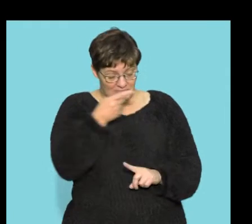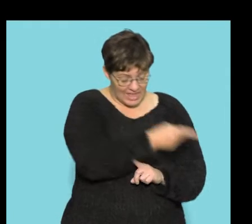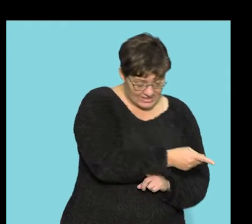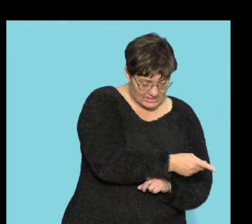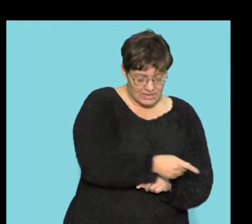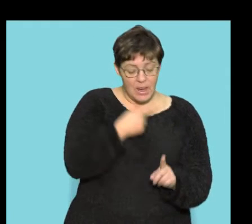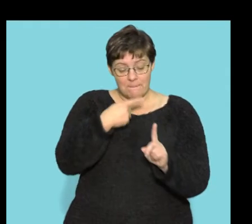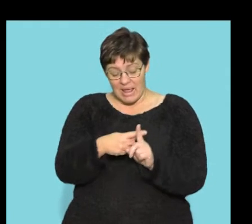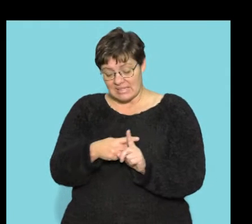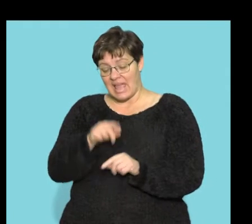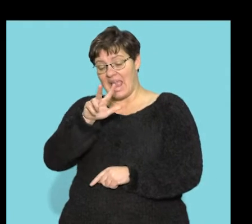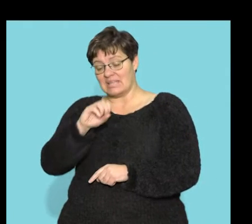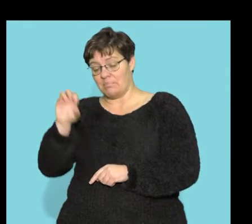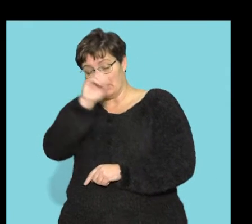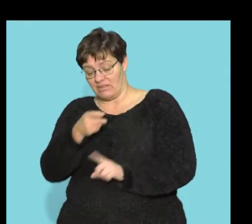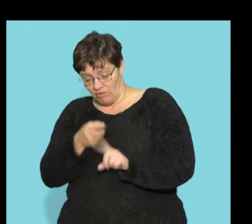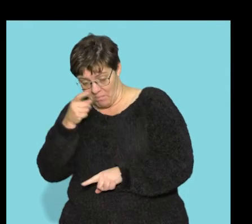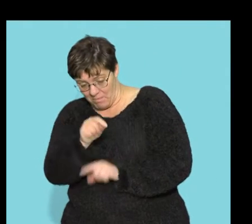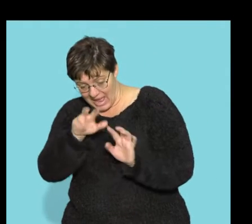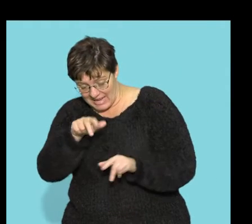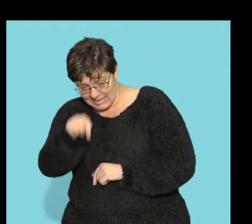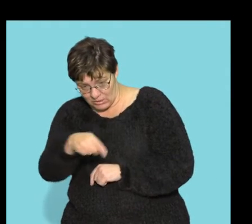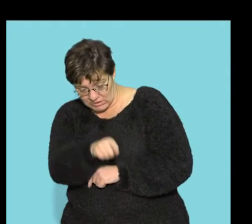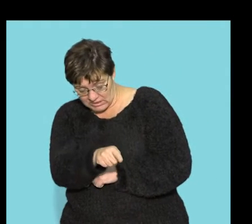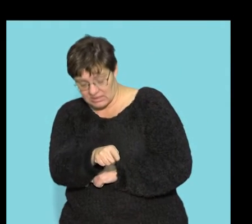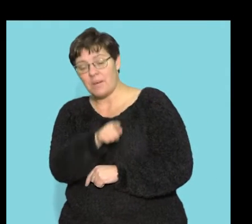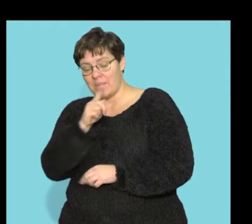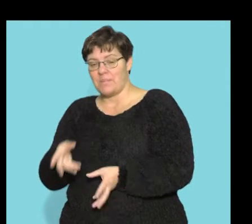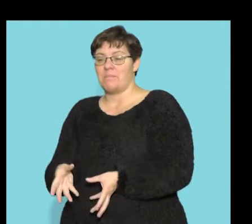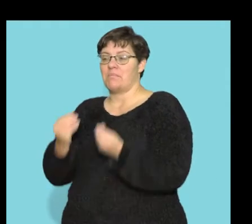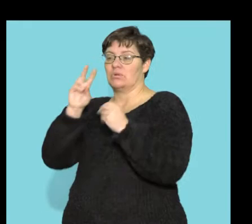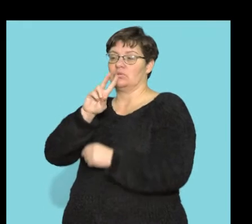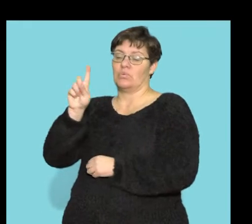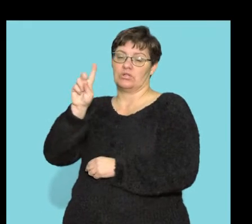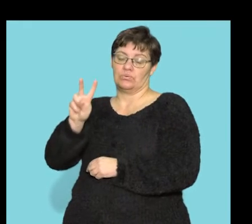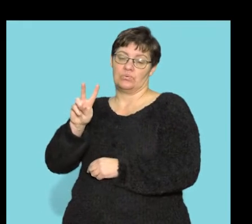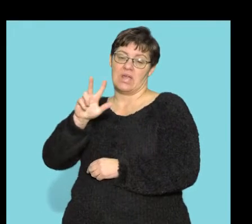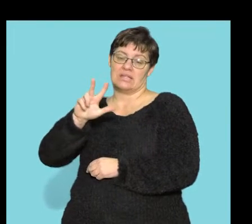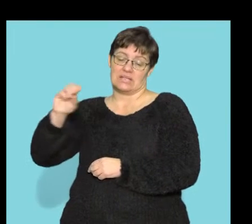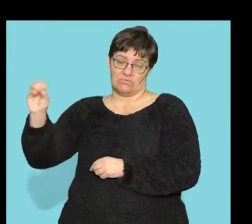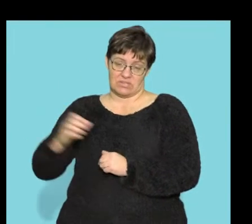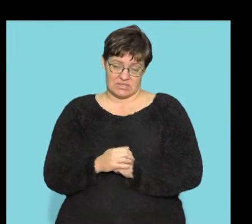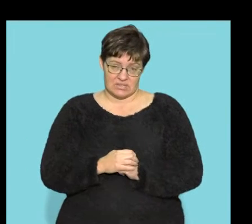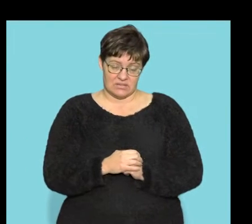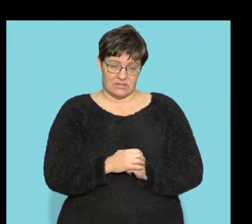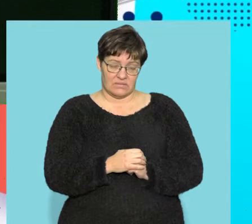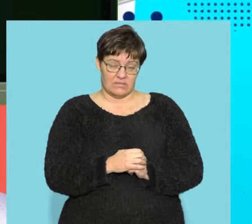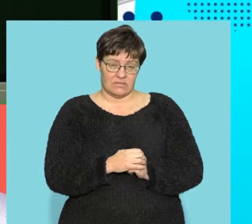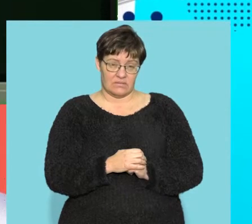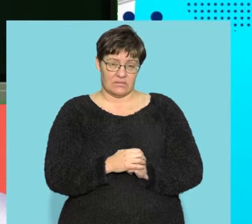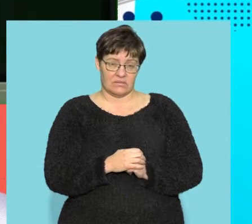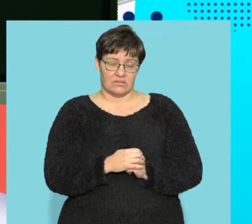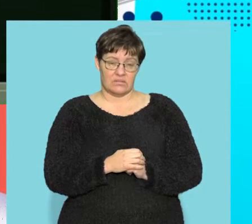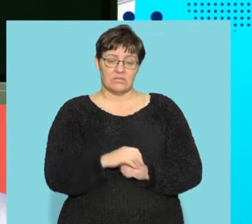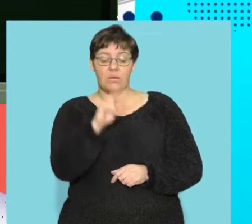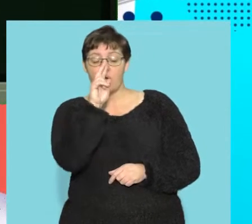that plus 80% of the 18,000 to give you your 212,800. So in other words, what are we saying here?